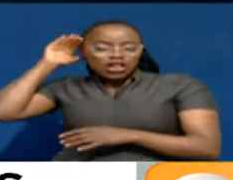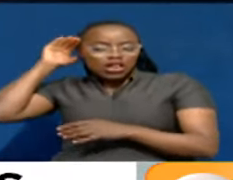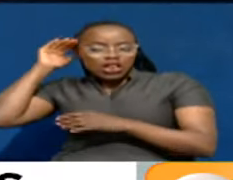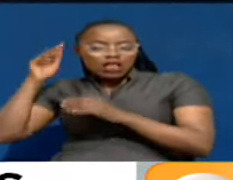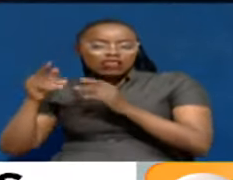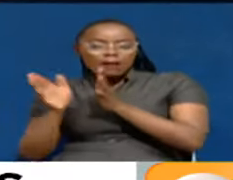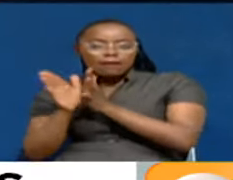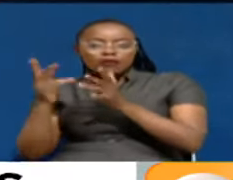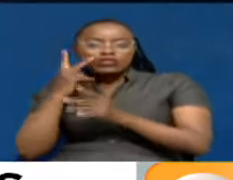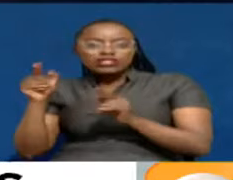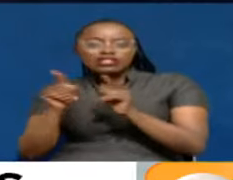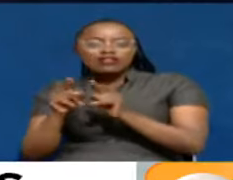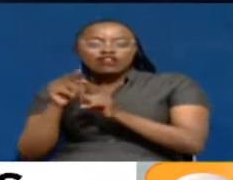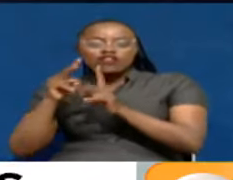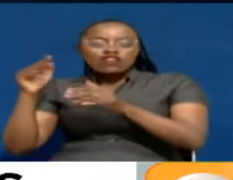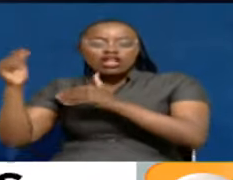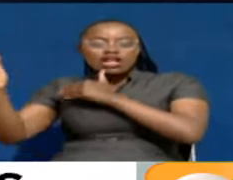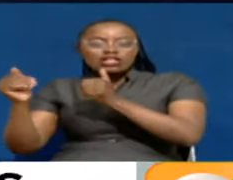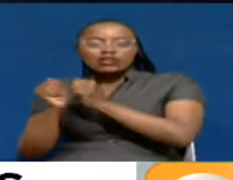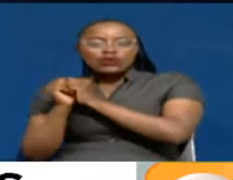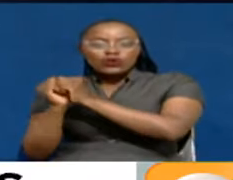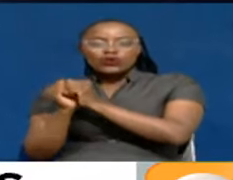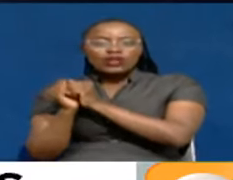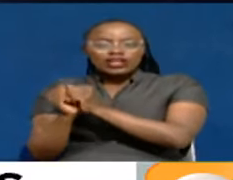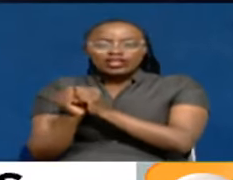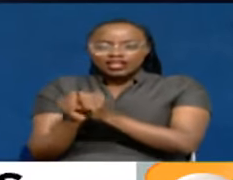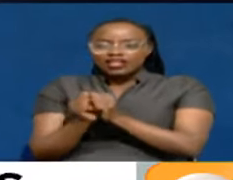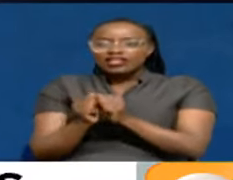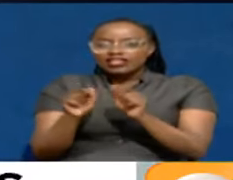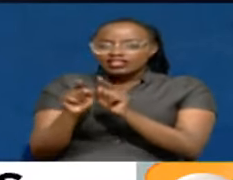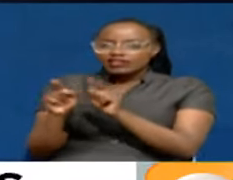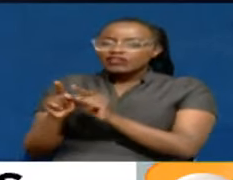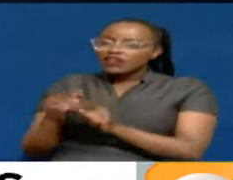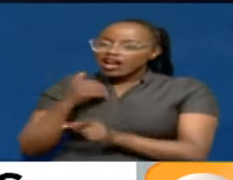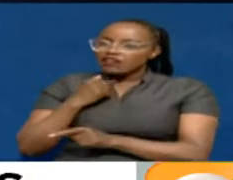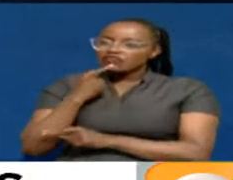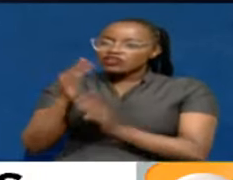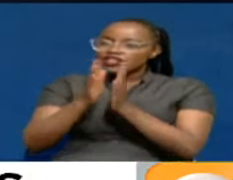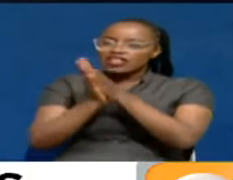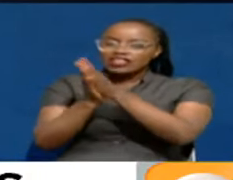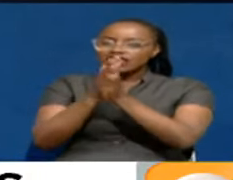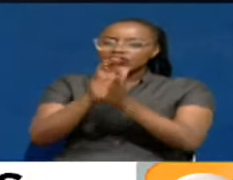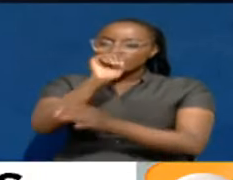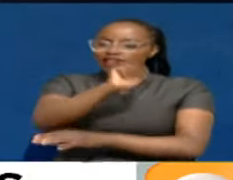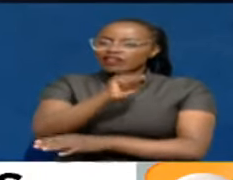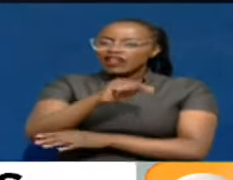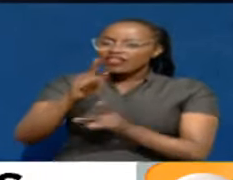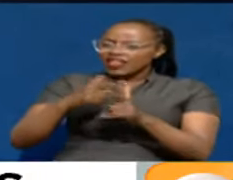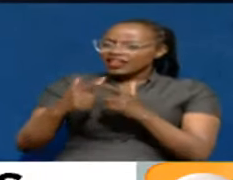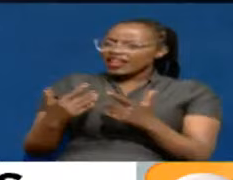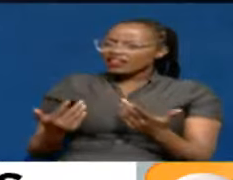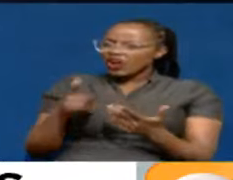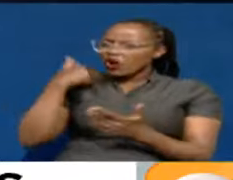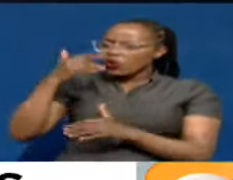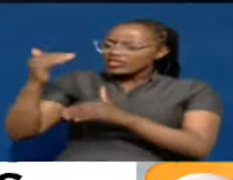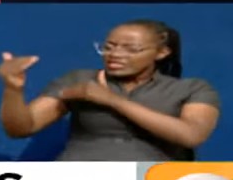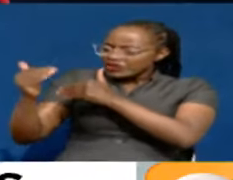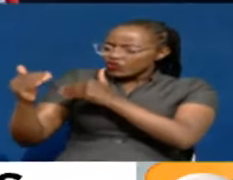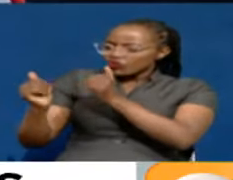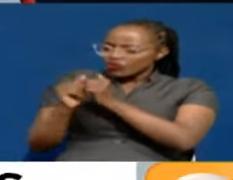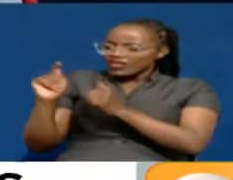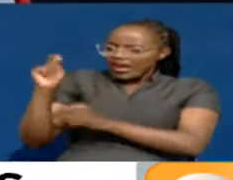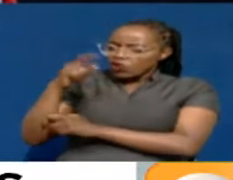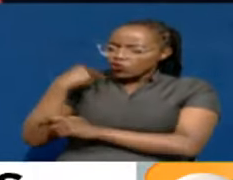public to be seen to be very close to the king. You've given the story, and yes, it's really, I have. And it's relevant here. That yes. comes to mind, like, nani ako karibu na rais.